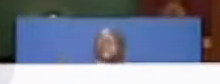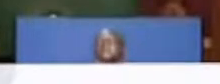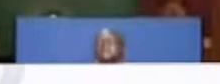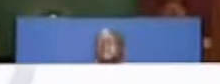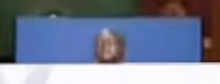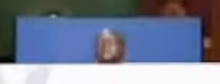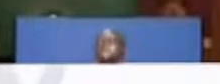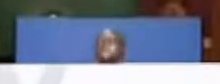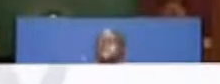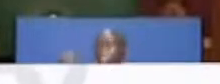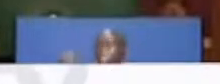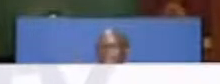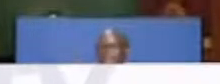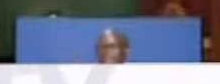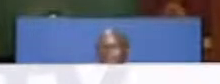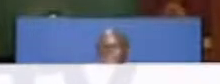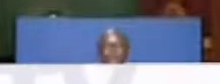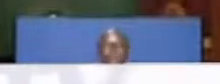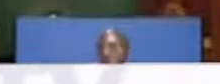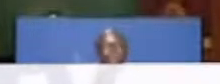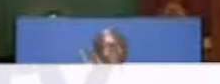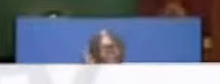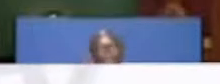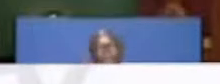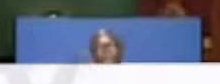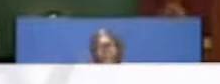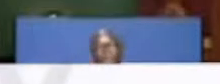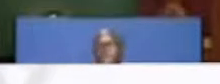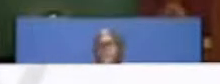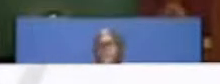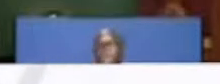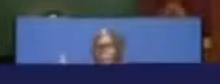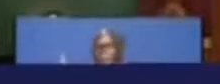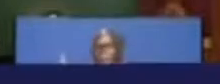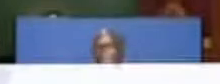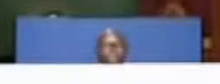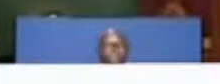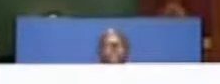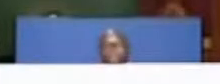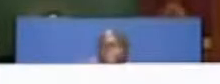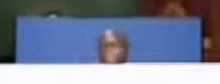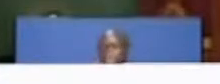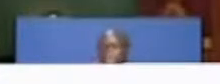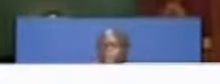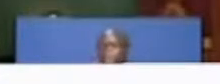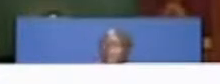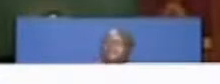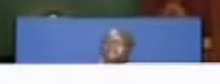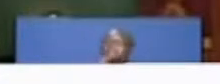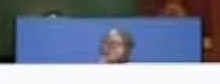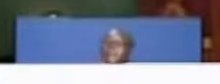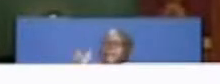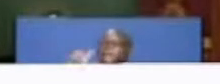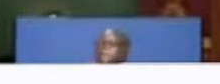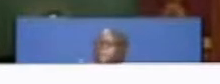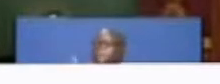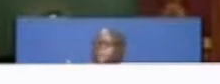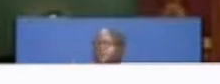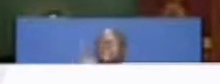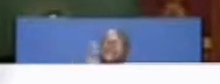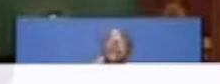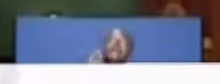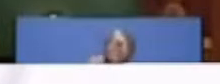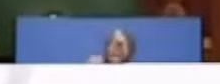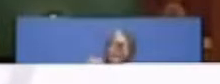4,566 hospital beds in 2021. This is followed by the Nyanza region, which has experienced an